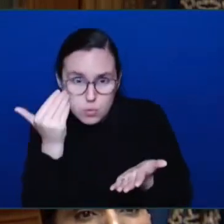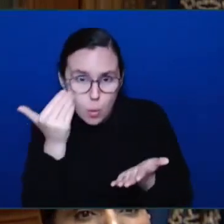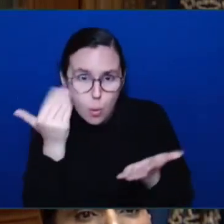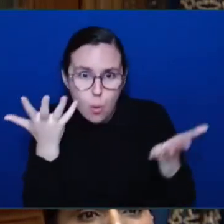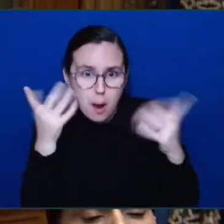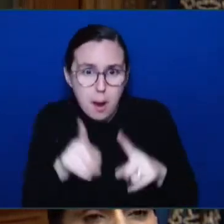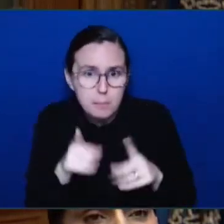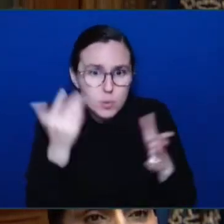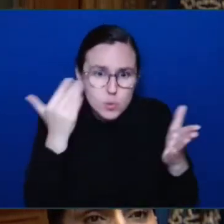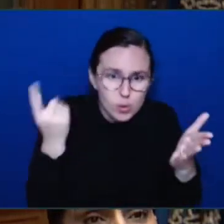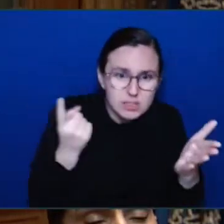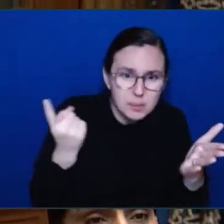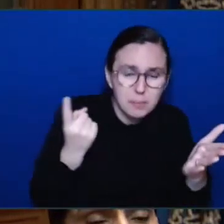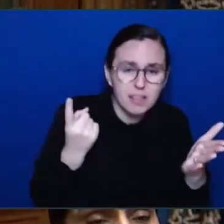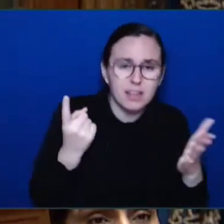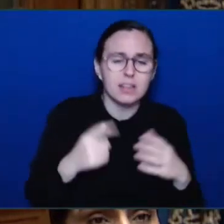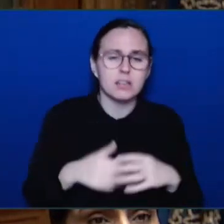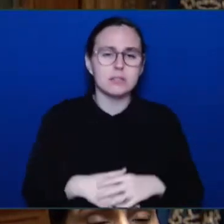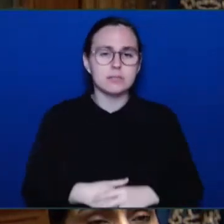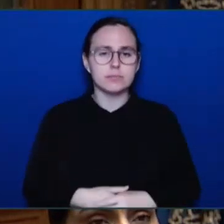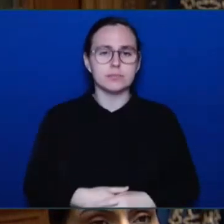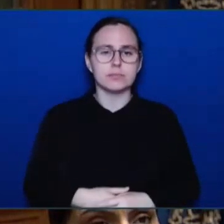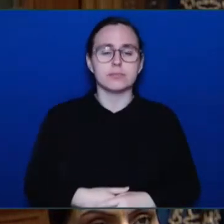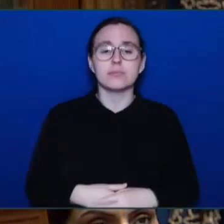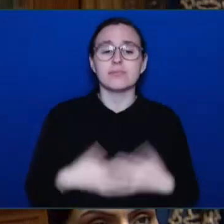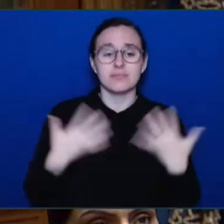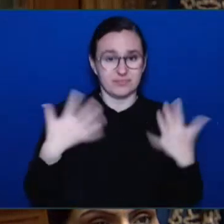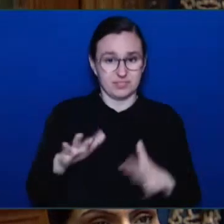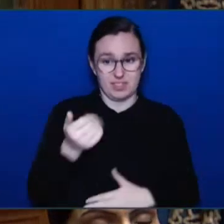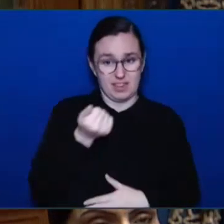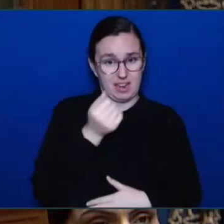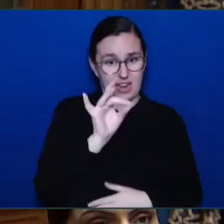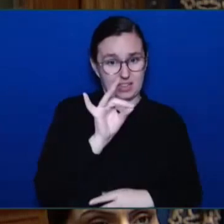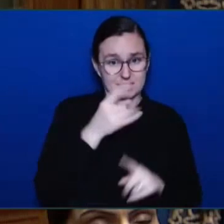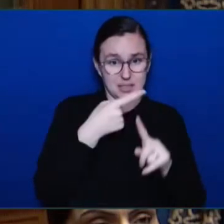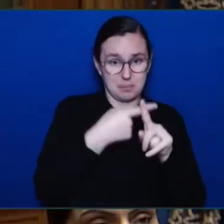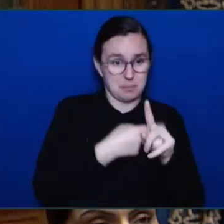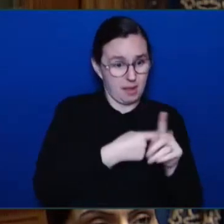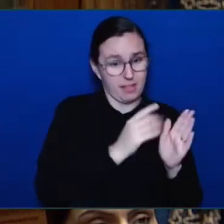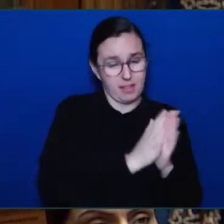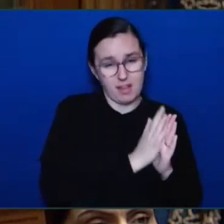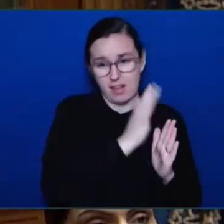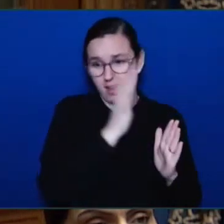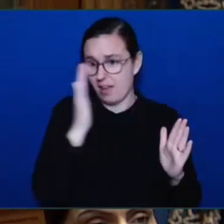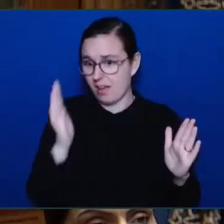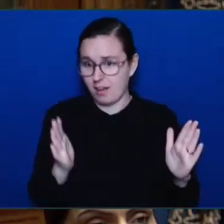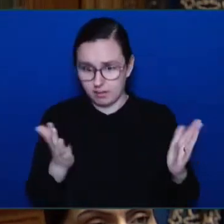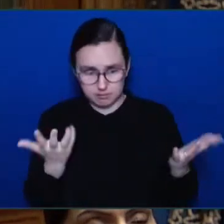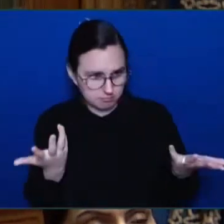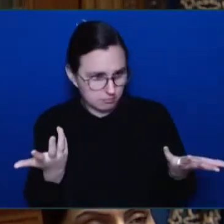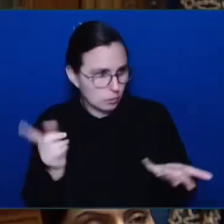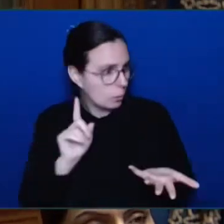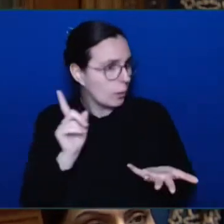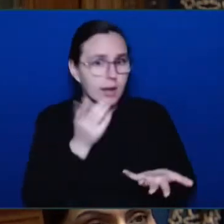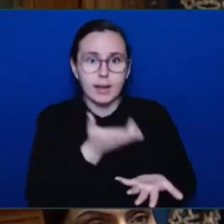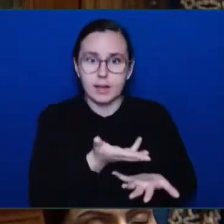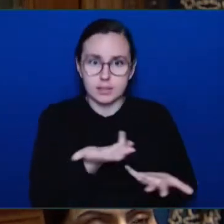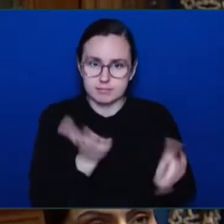and we still have no answers. This experience is not unique to my